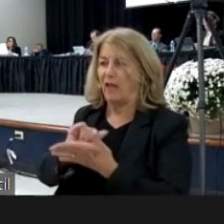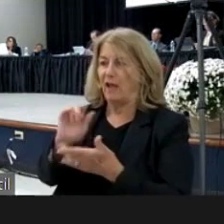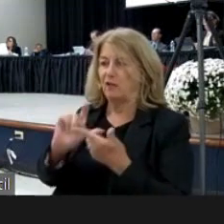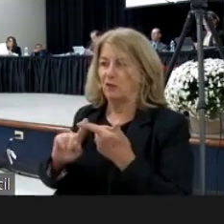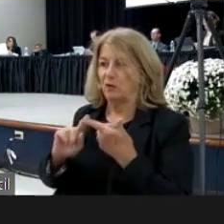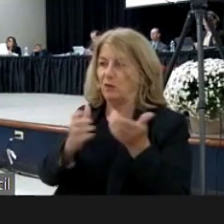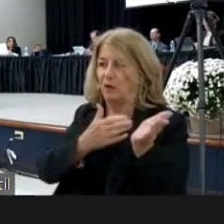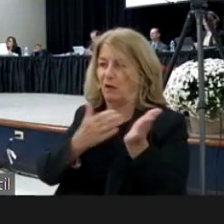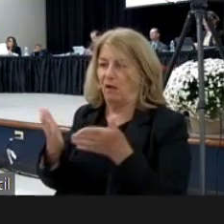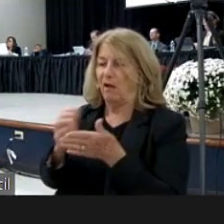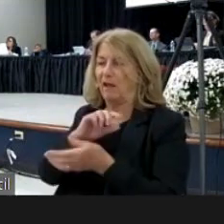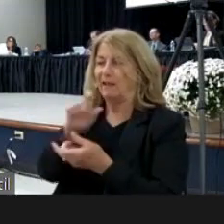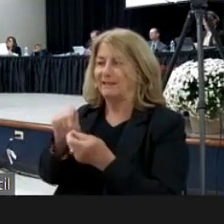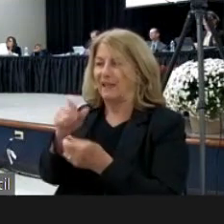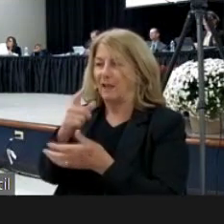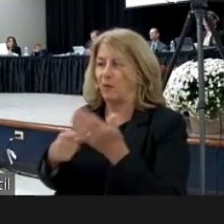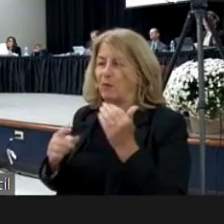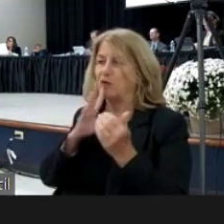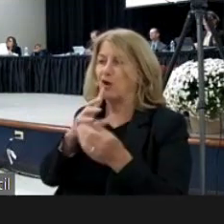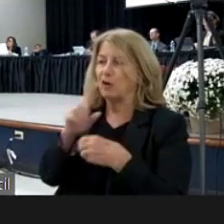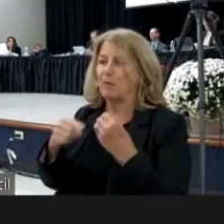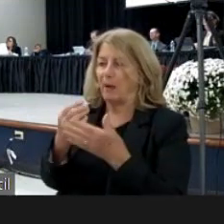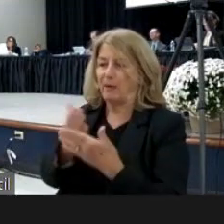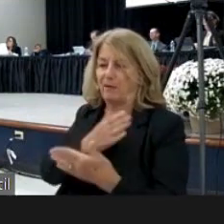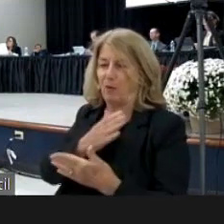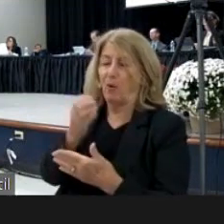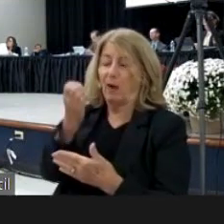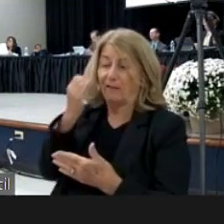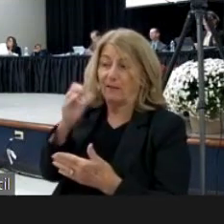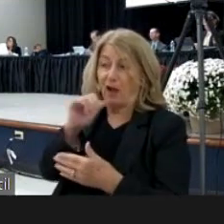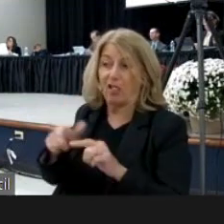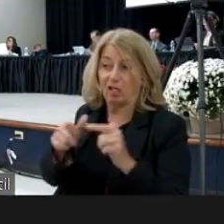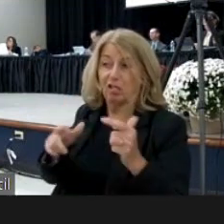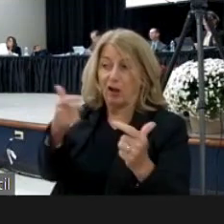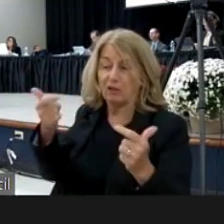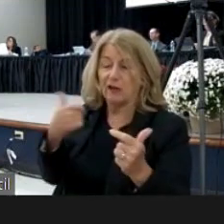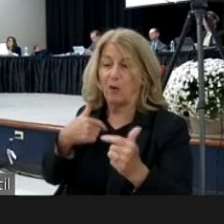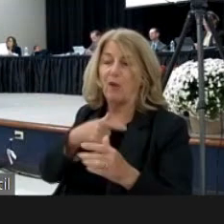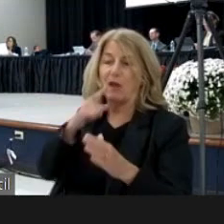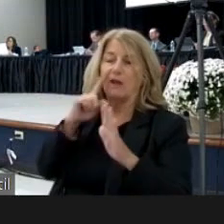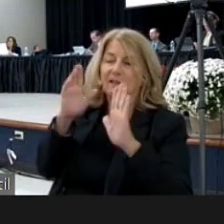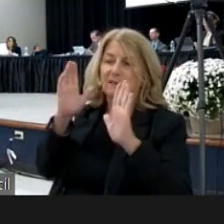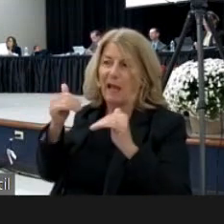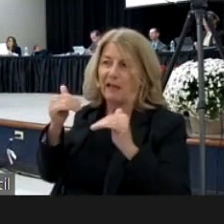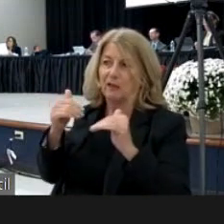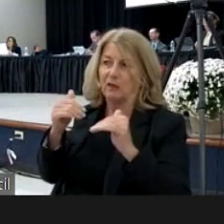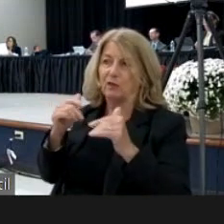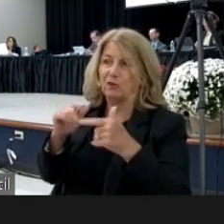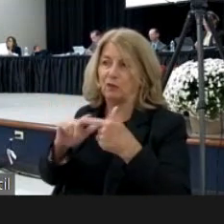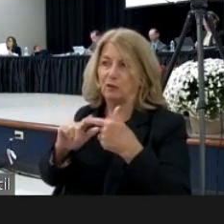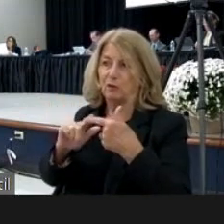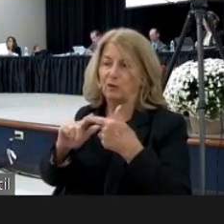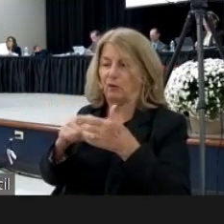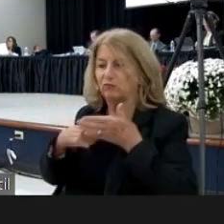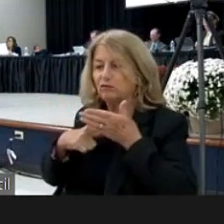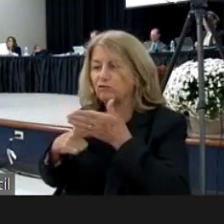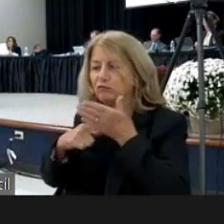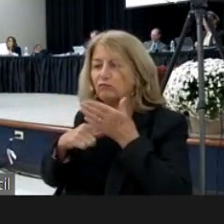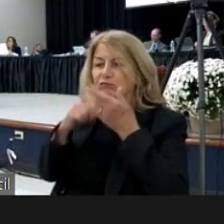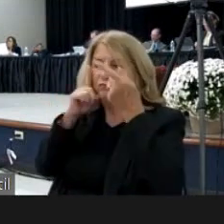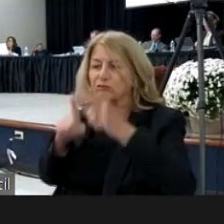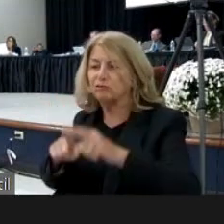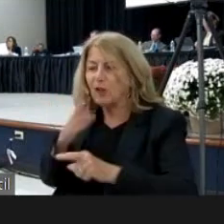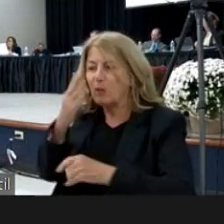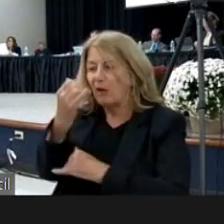what we were talking about before, if not larger. And we're expecting to come to terms with them by year end,